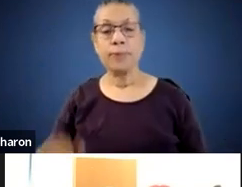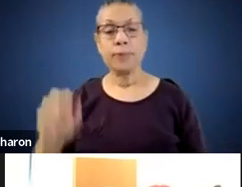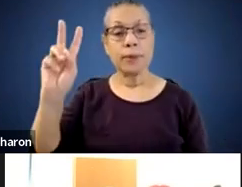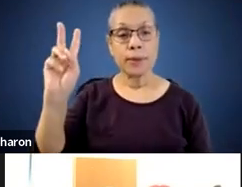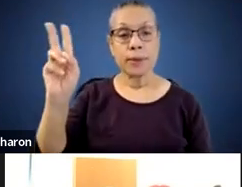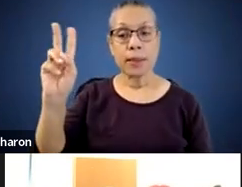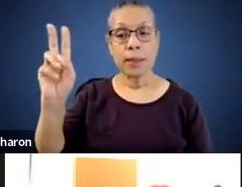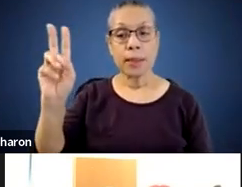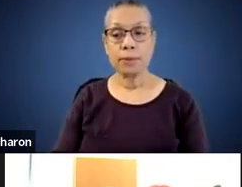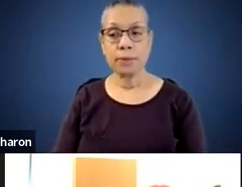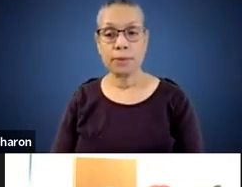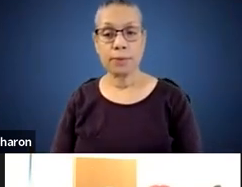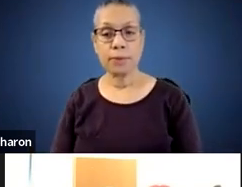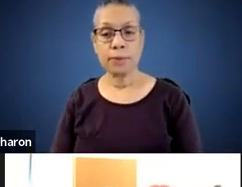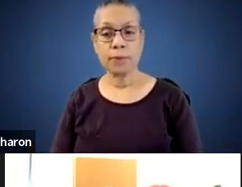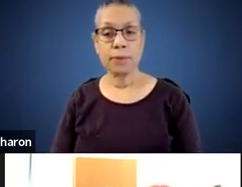there a second